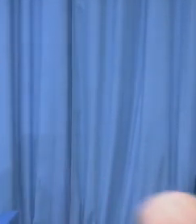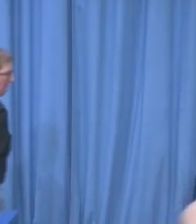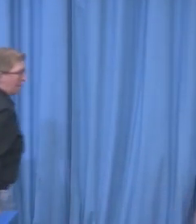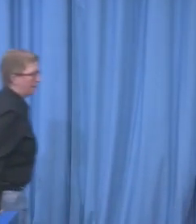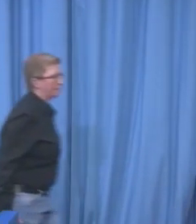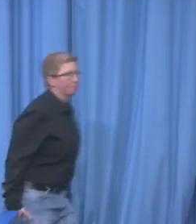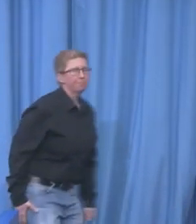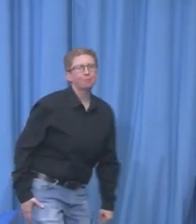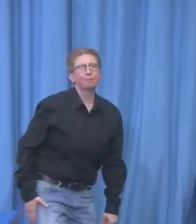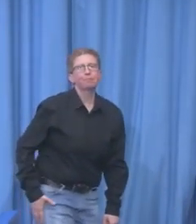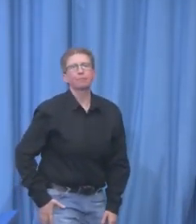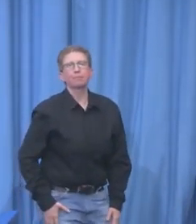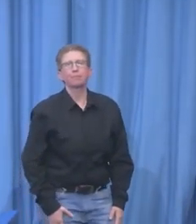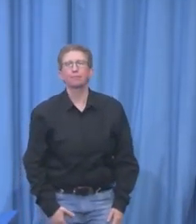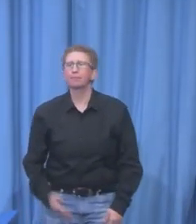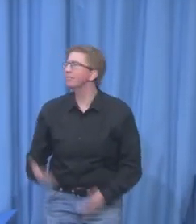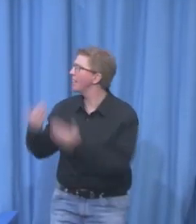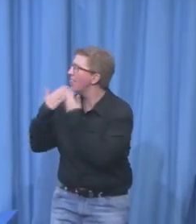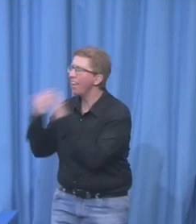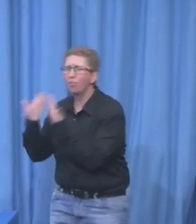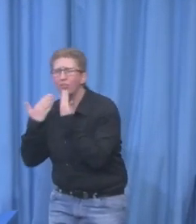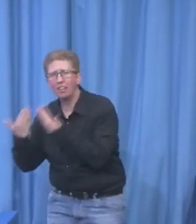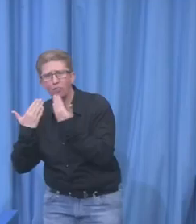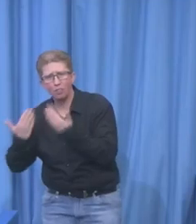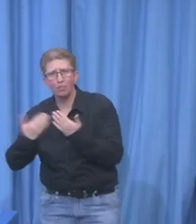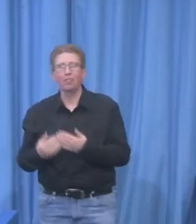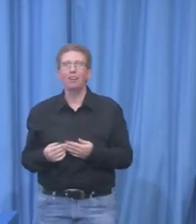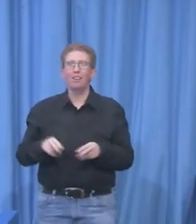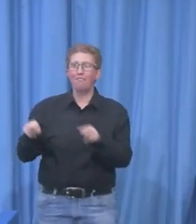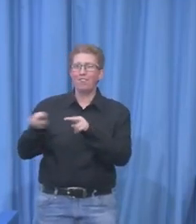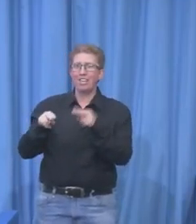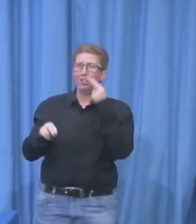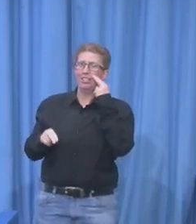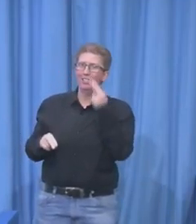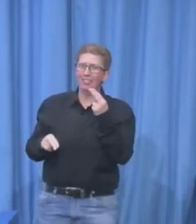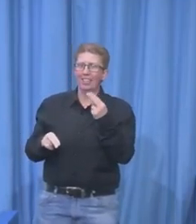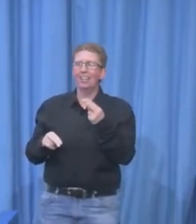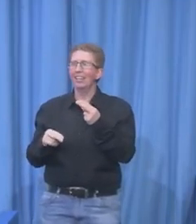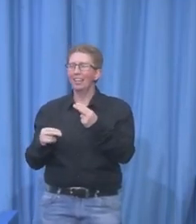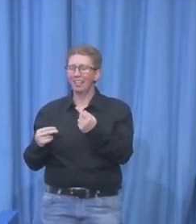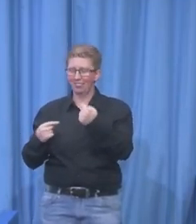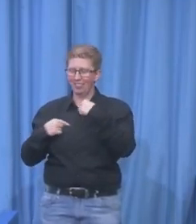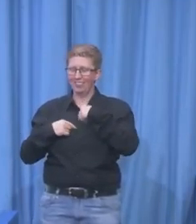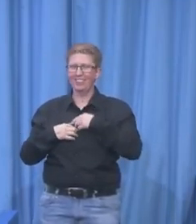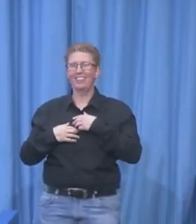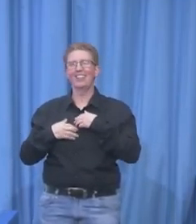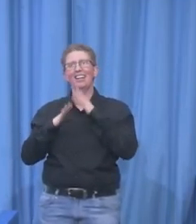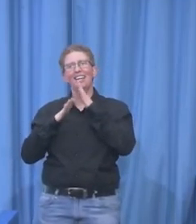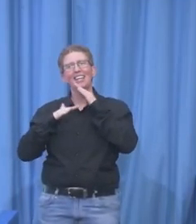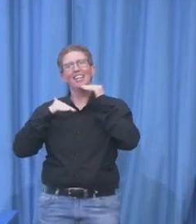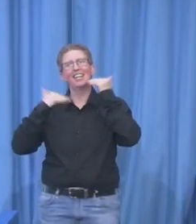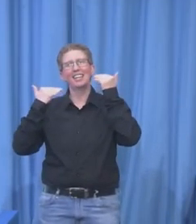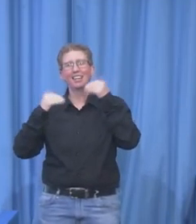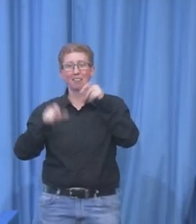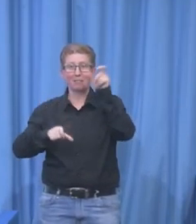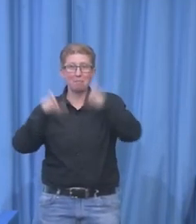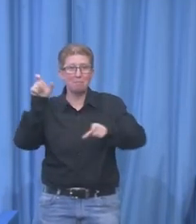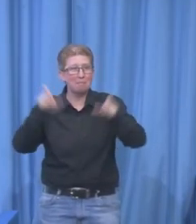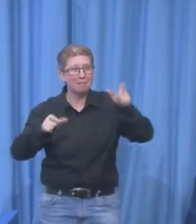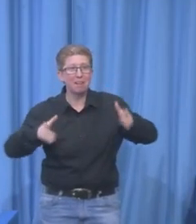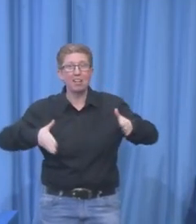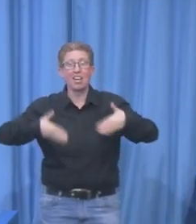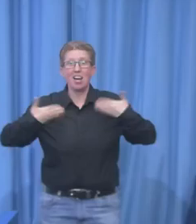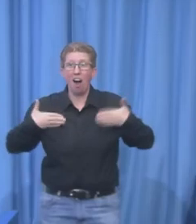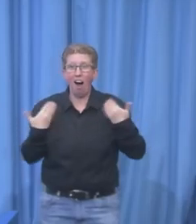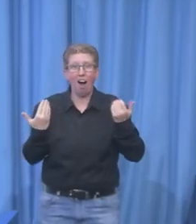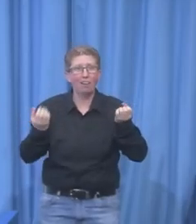fight on interns, and they understand what is the, you know, the young energy that they bring into the organization. And we're